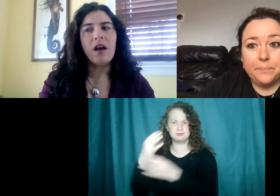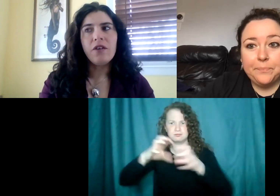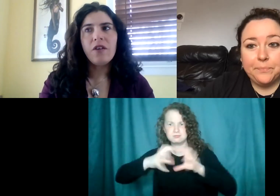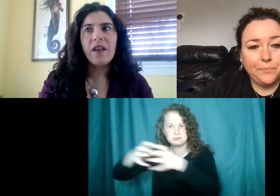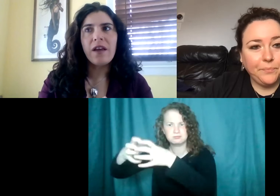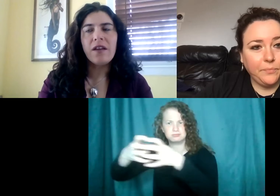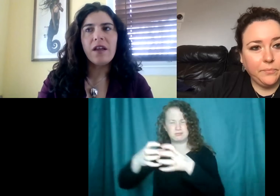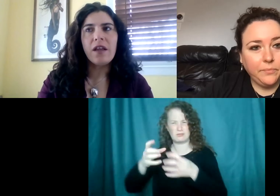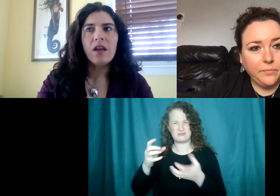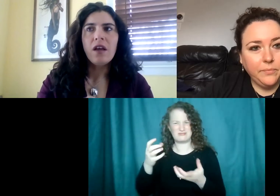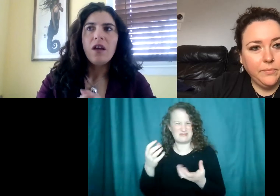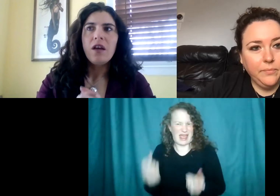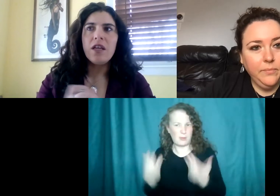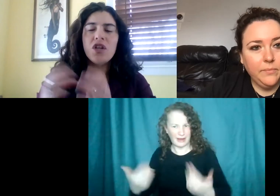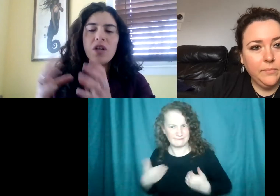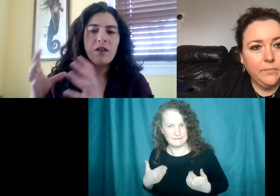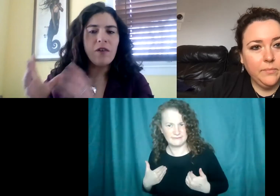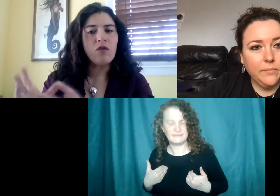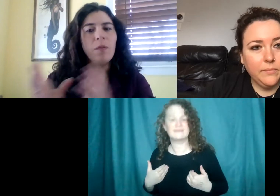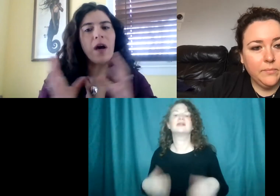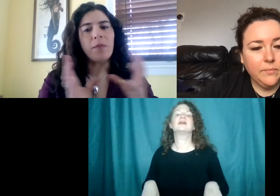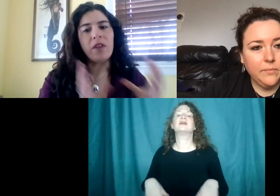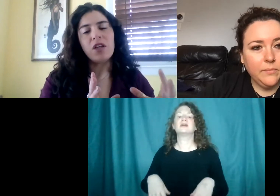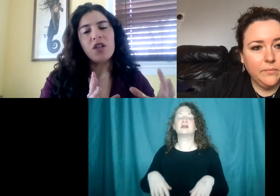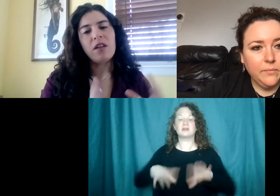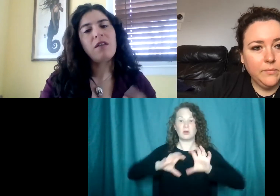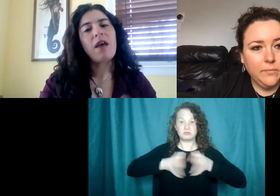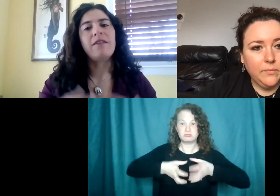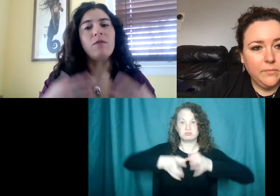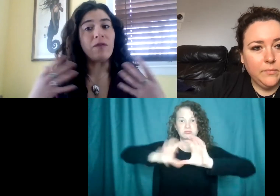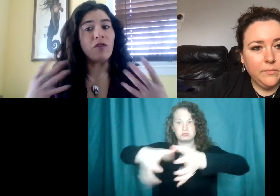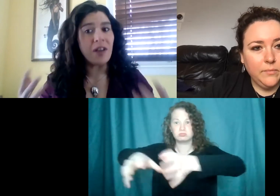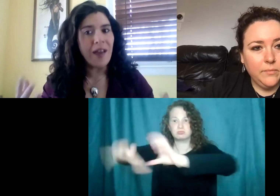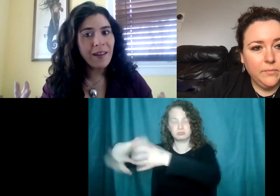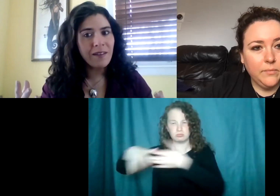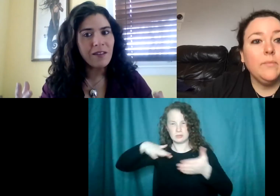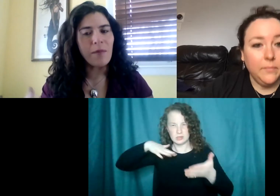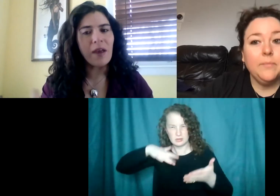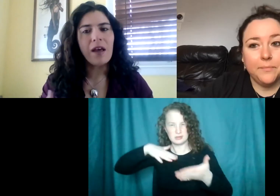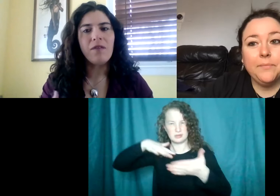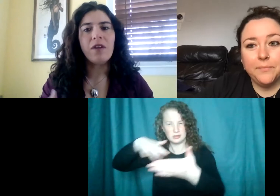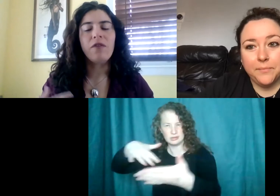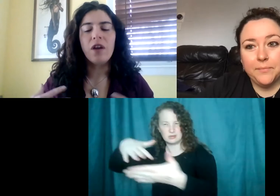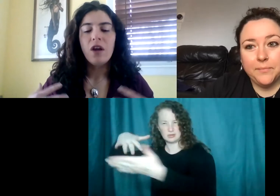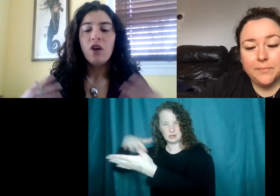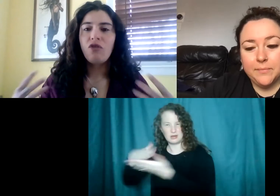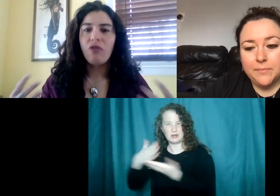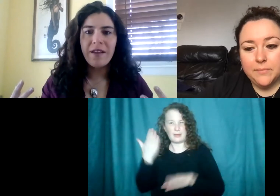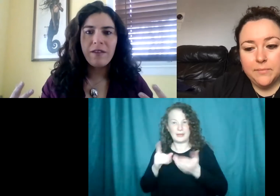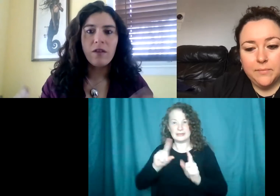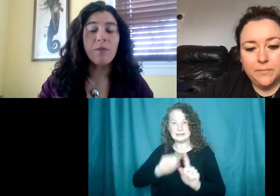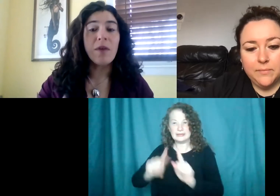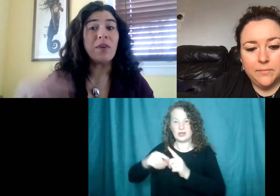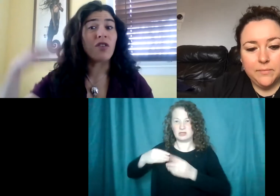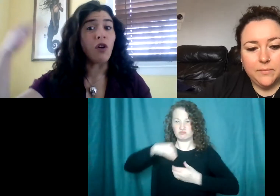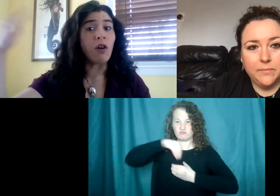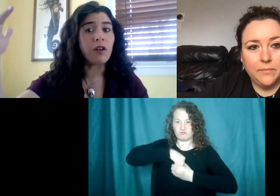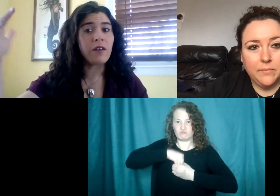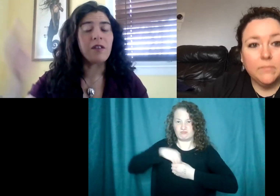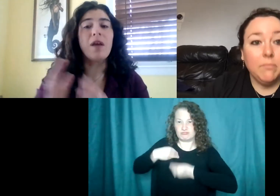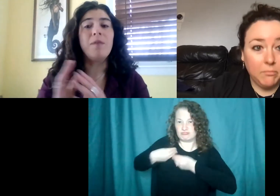By understanding each individual population has some different genetics. They might have different traits.